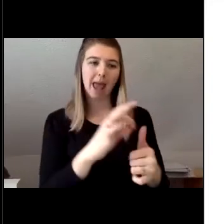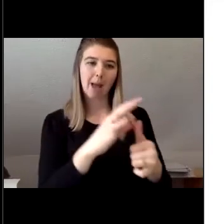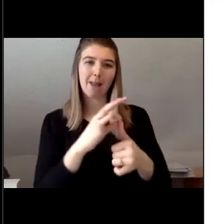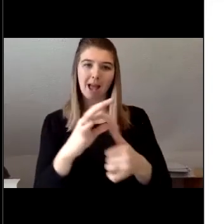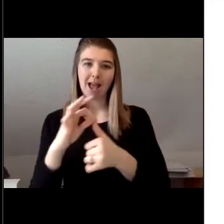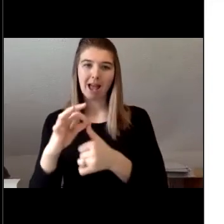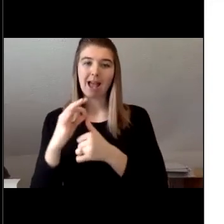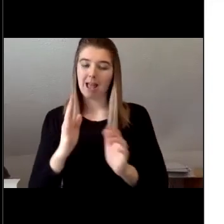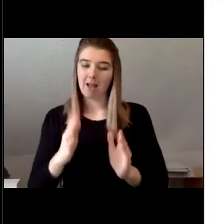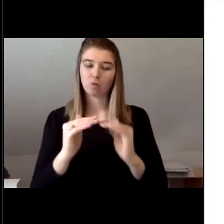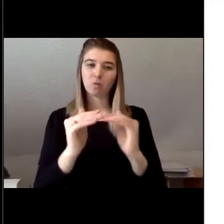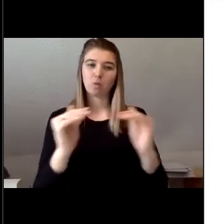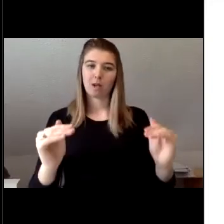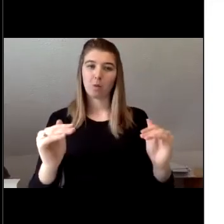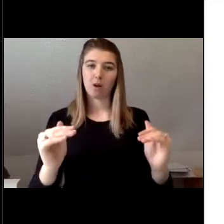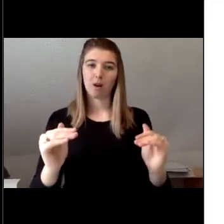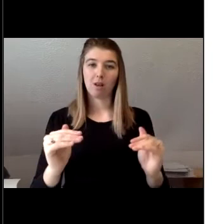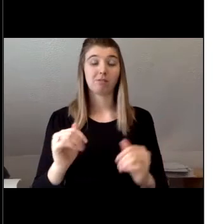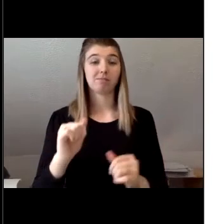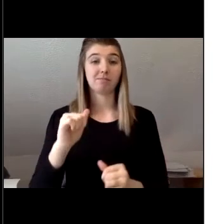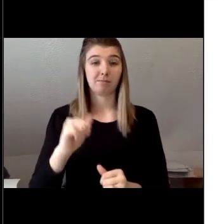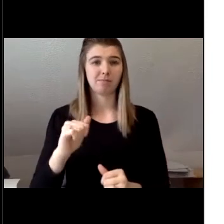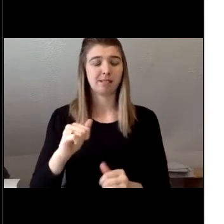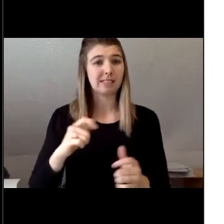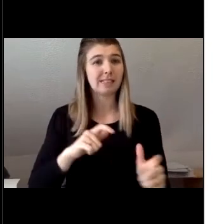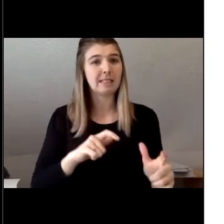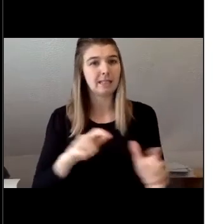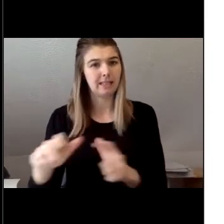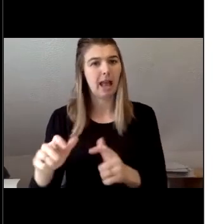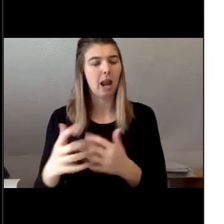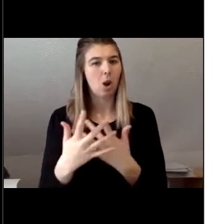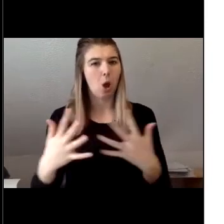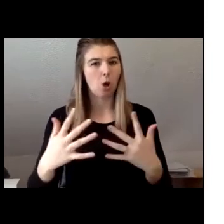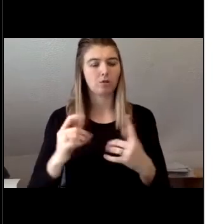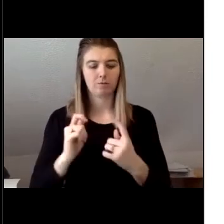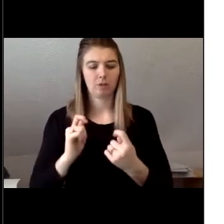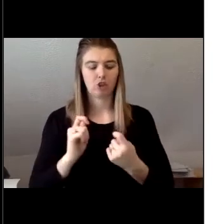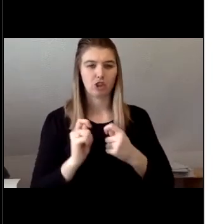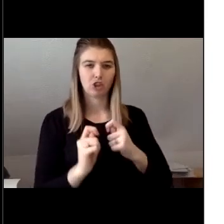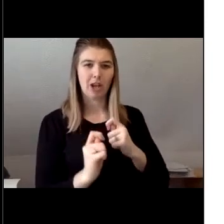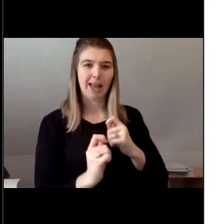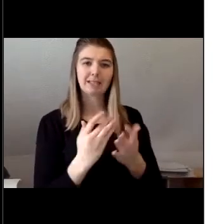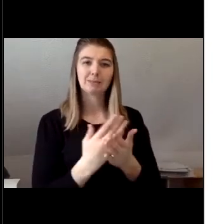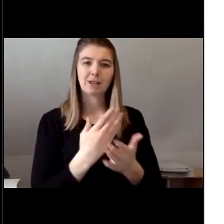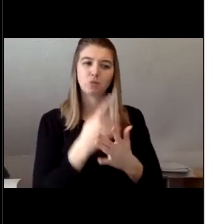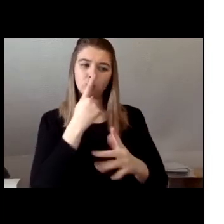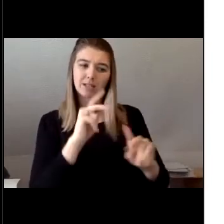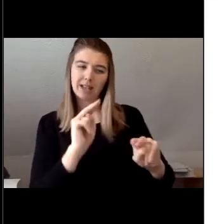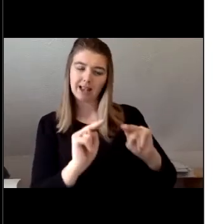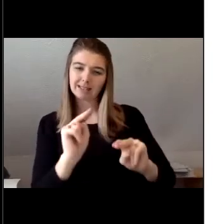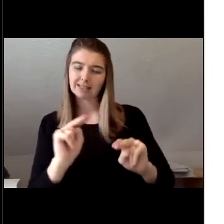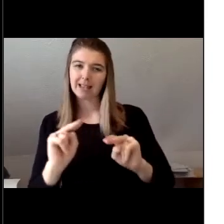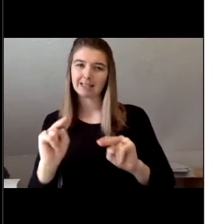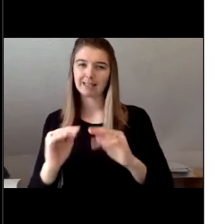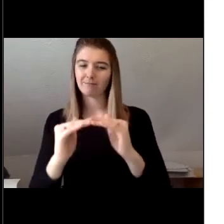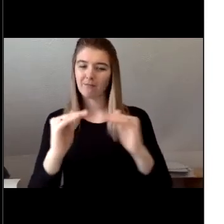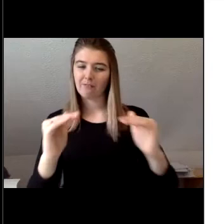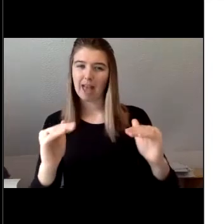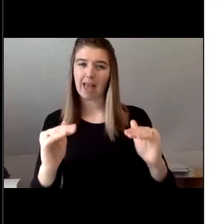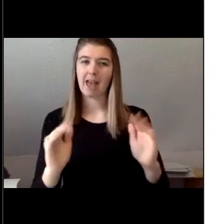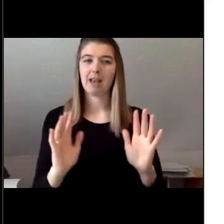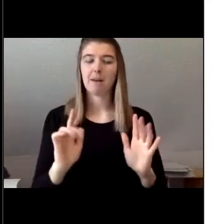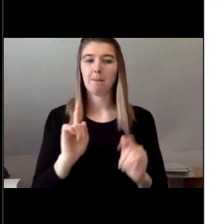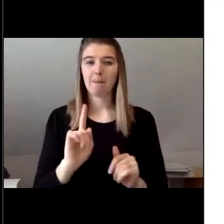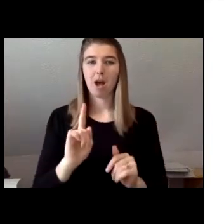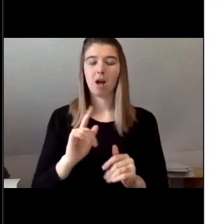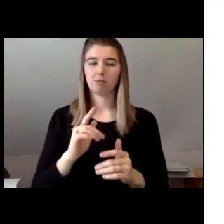We have a long way to go in changing how research excellence is assessed. These are deep cultural changes, but we can commit to